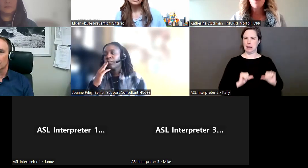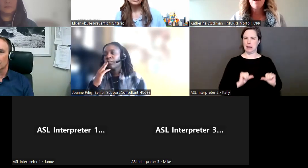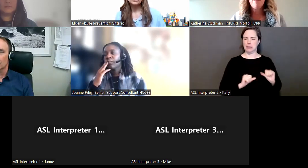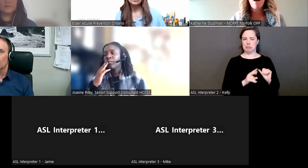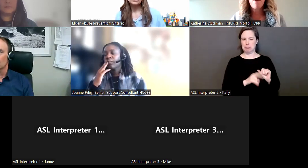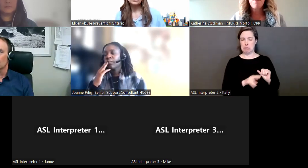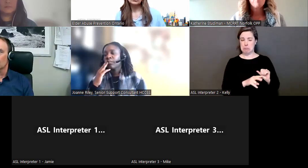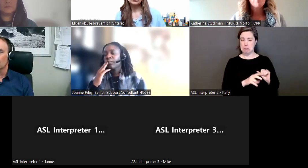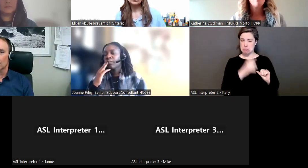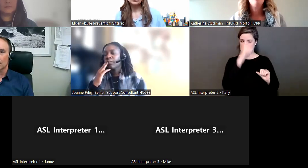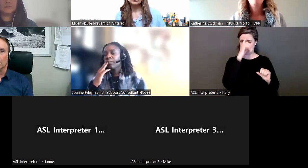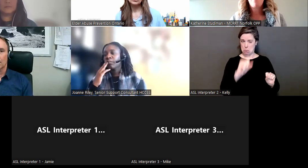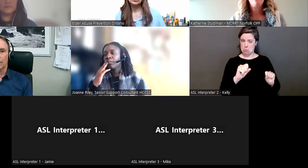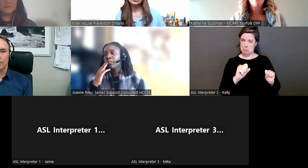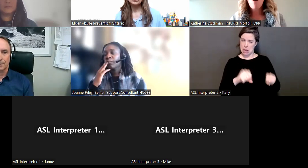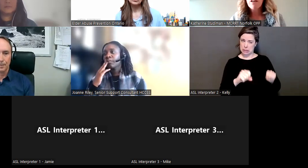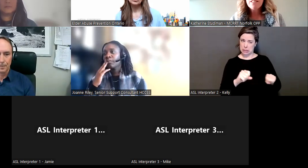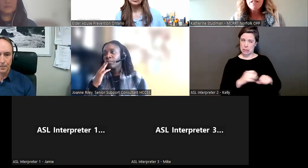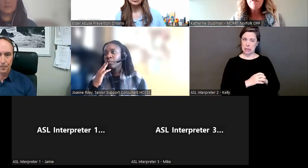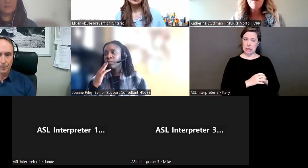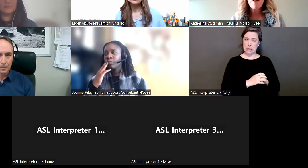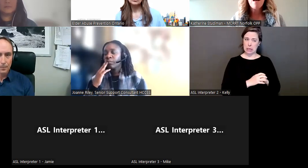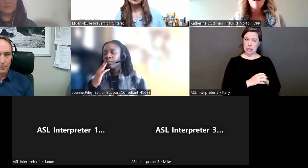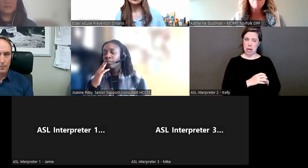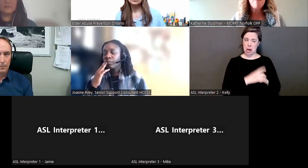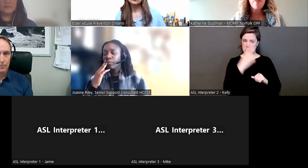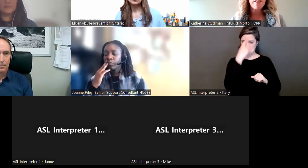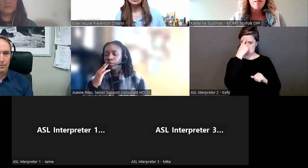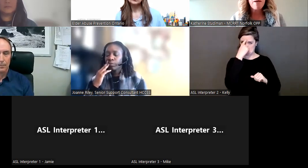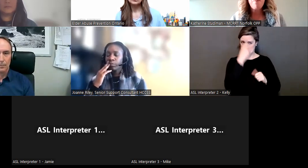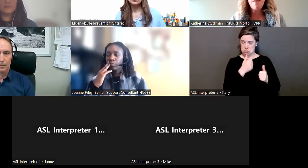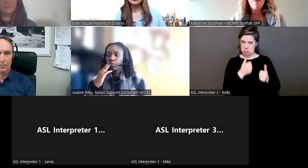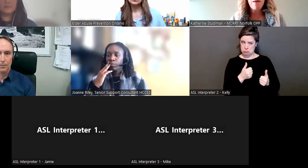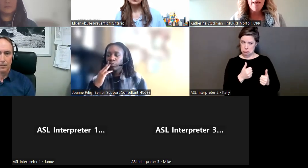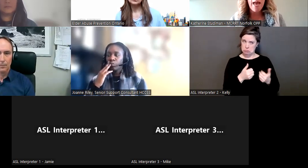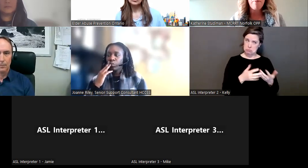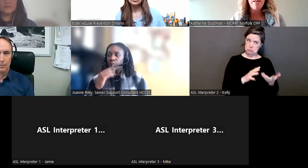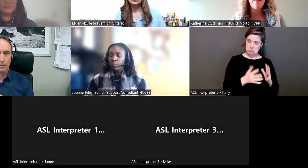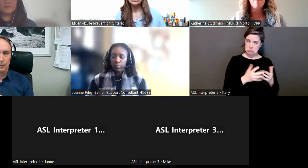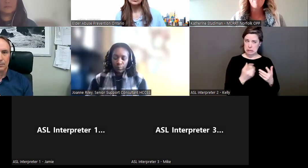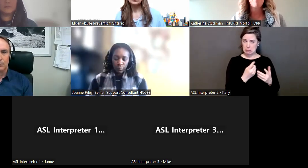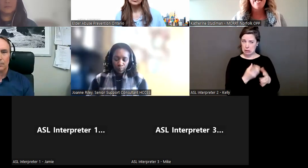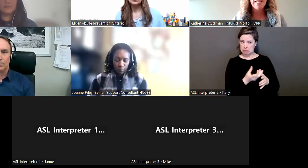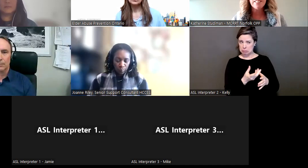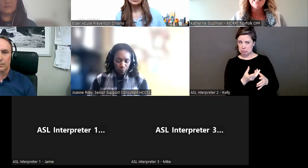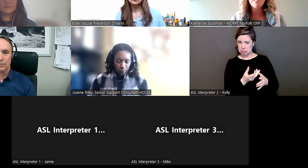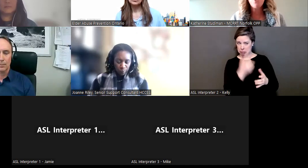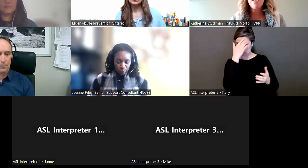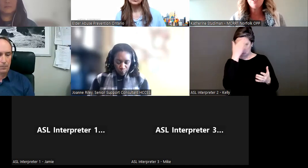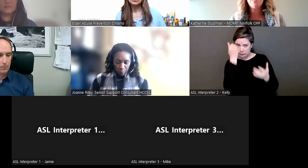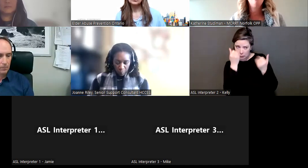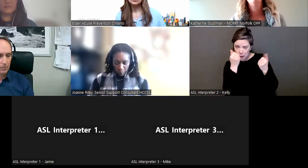any sort of mild cognitive things that might be happening that might have played into